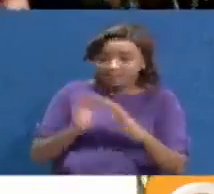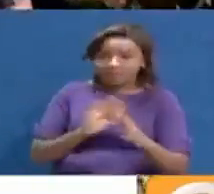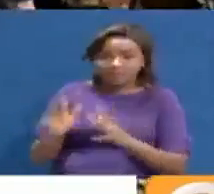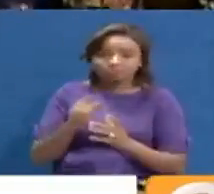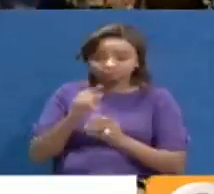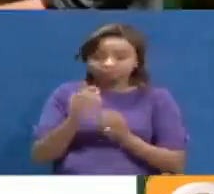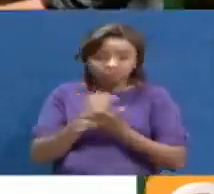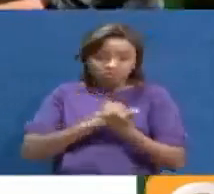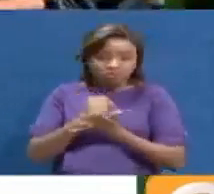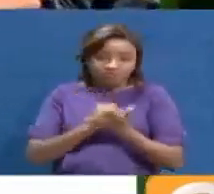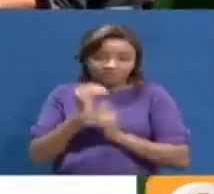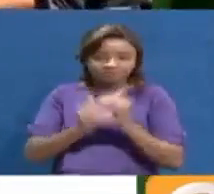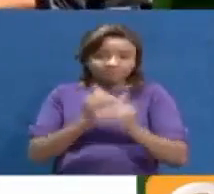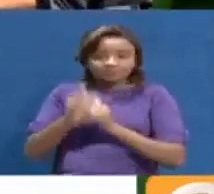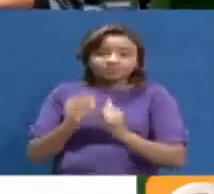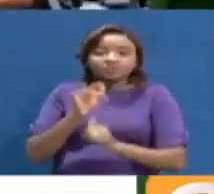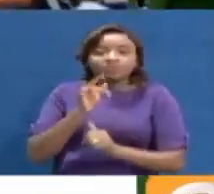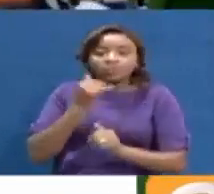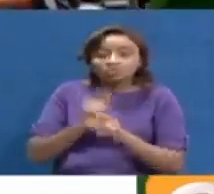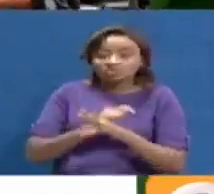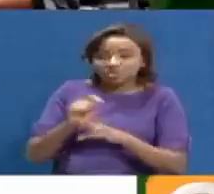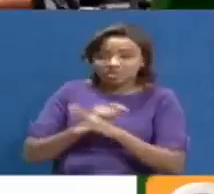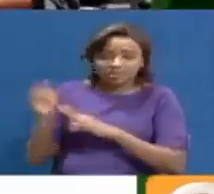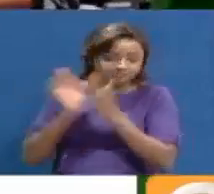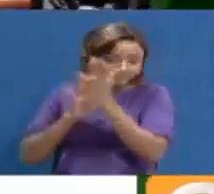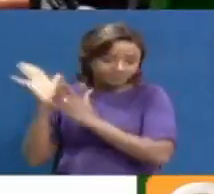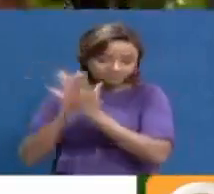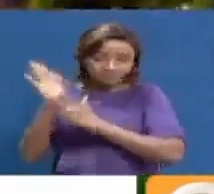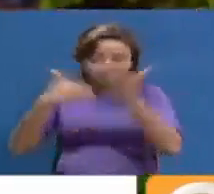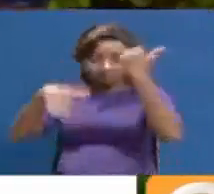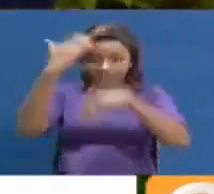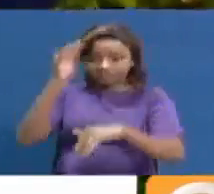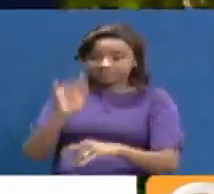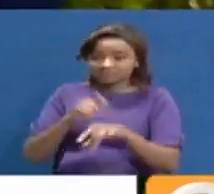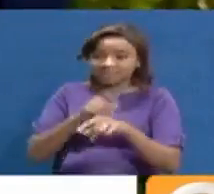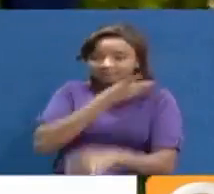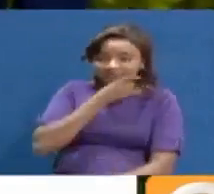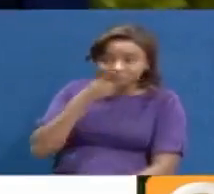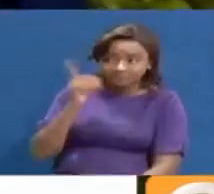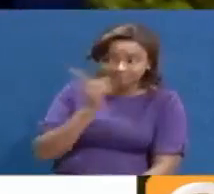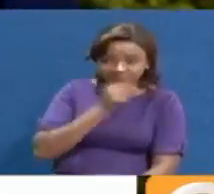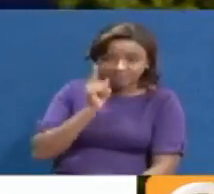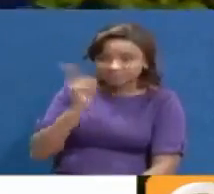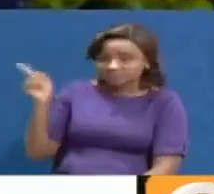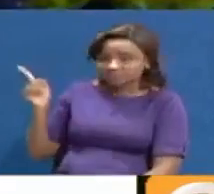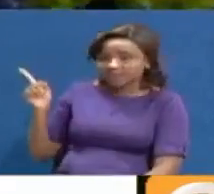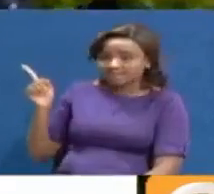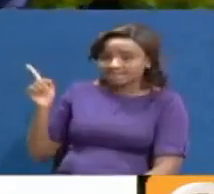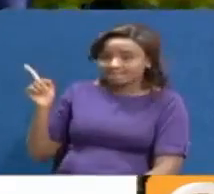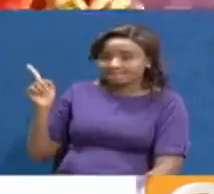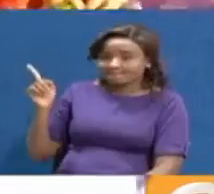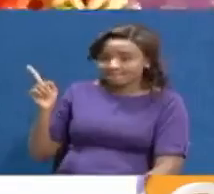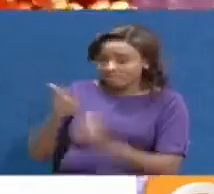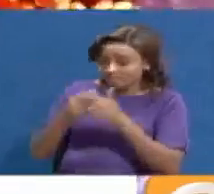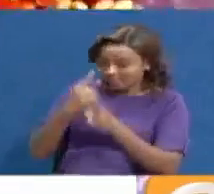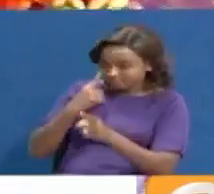post-processing management by Dedan Kimathi University's Coffee Technology Program. Once the coffee is dry, the farm's extension team will